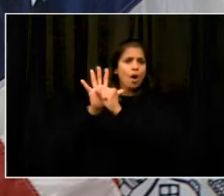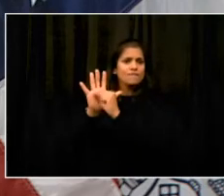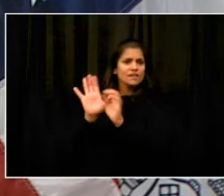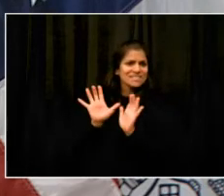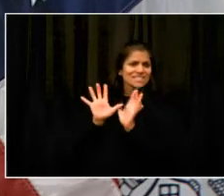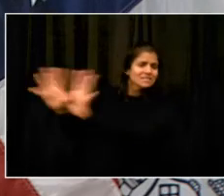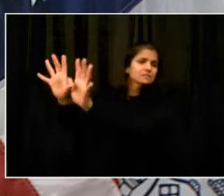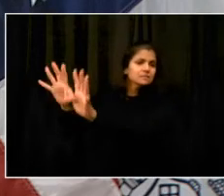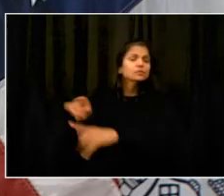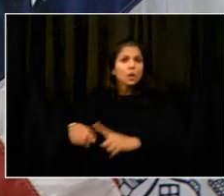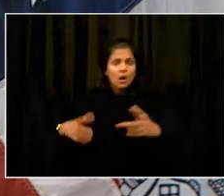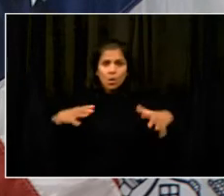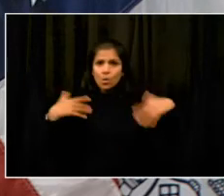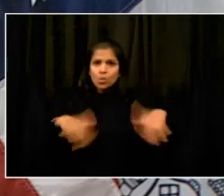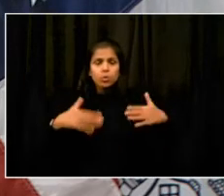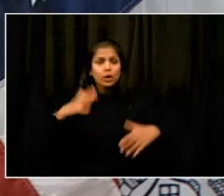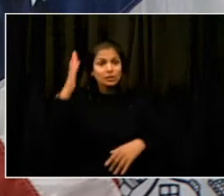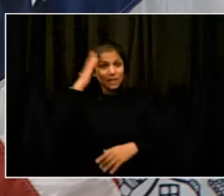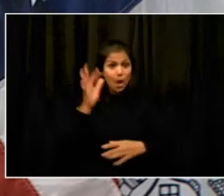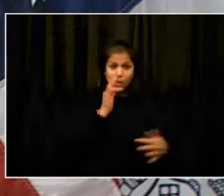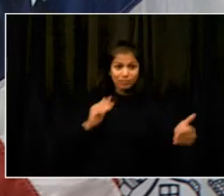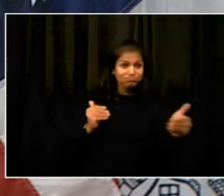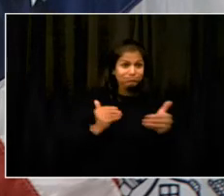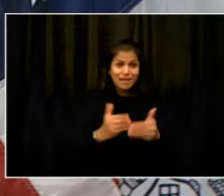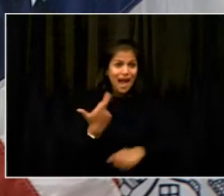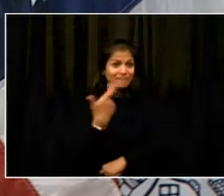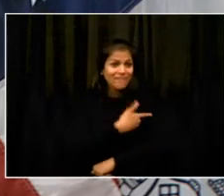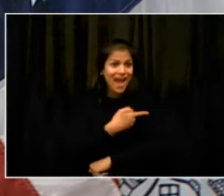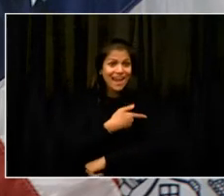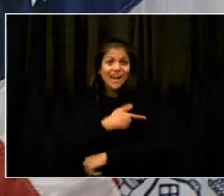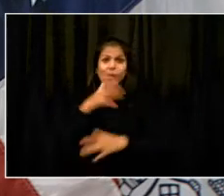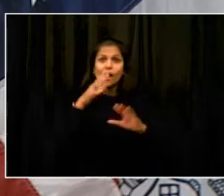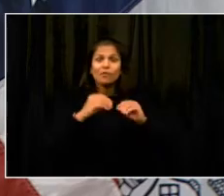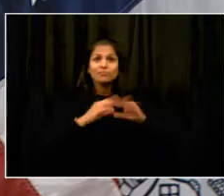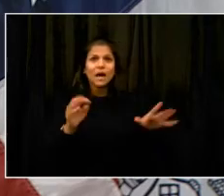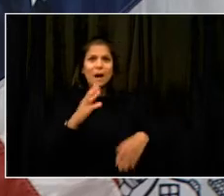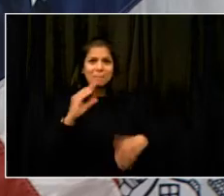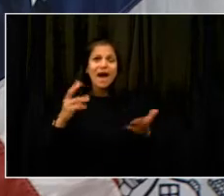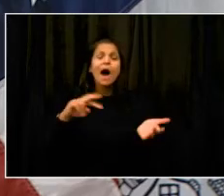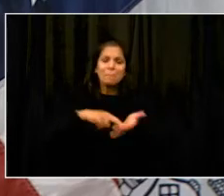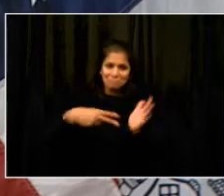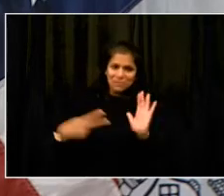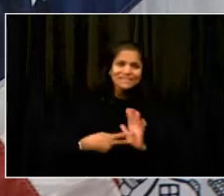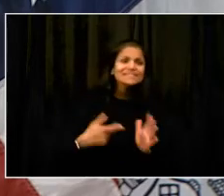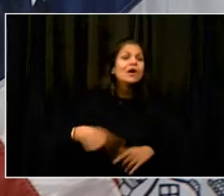person. Next is Rich from WCBS Radio.